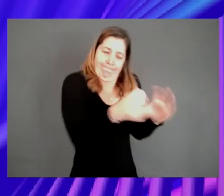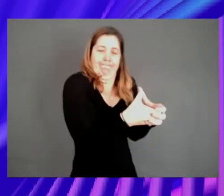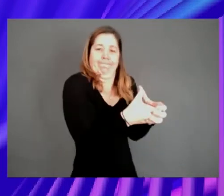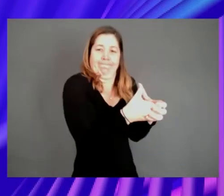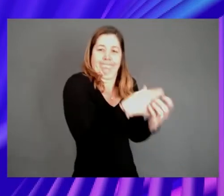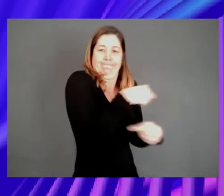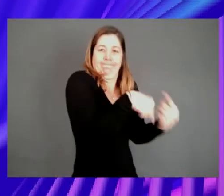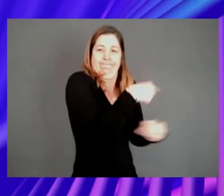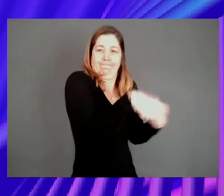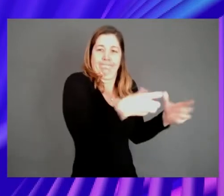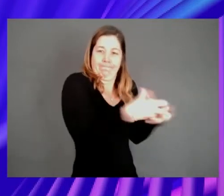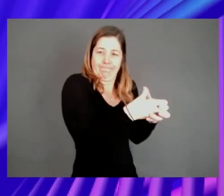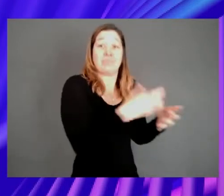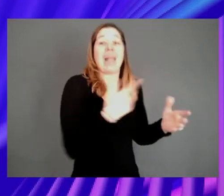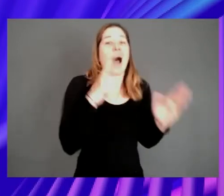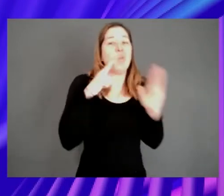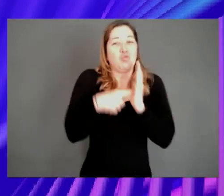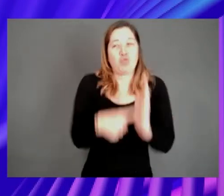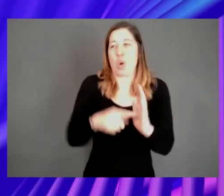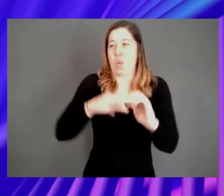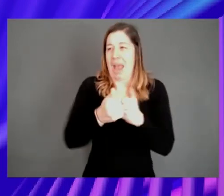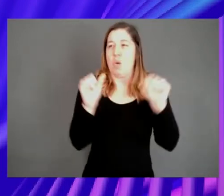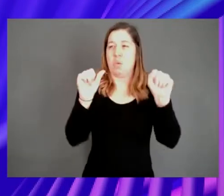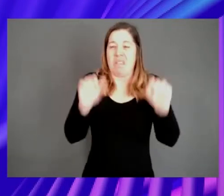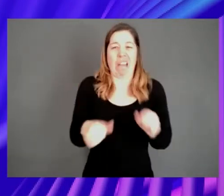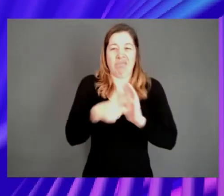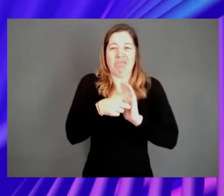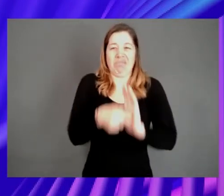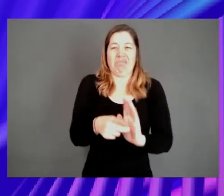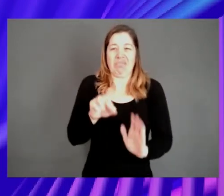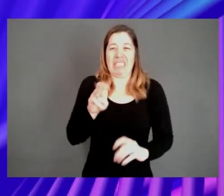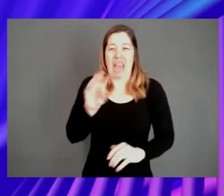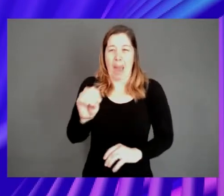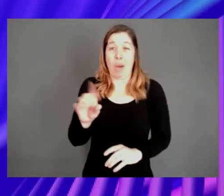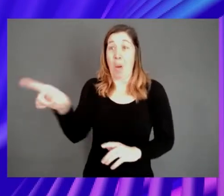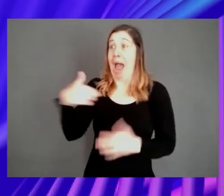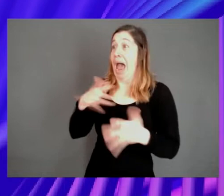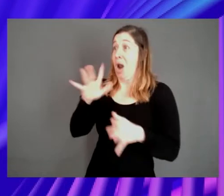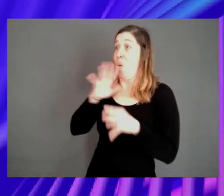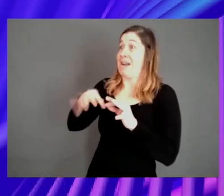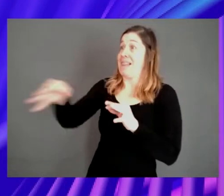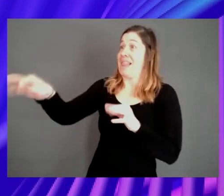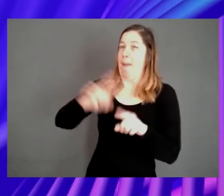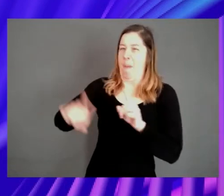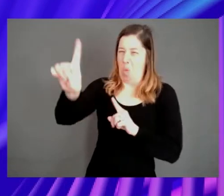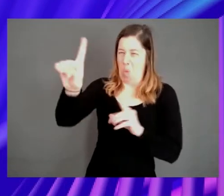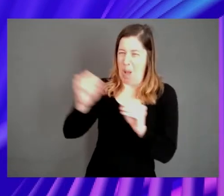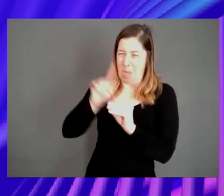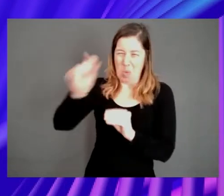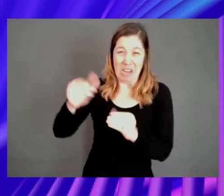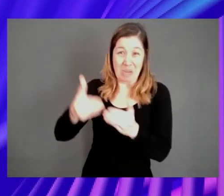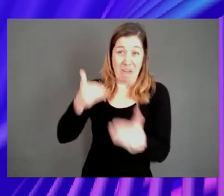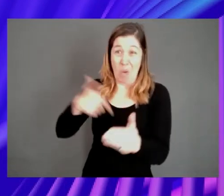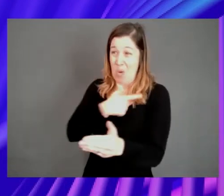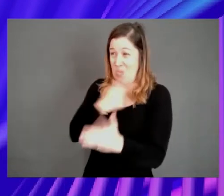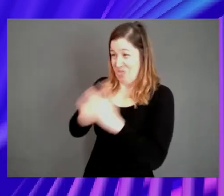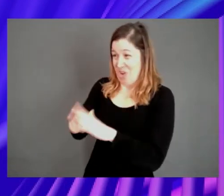we can do that. Yeah. Super easy. I don't want to delay us too much, but I did have one more question for sure before we get to the demo.